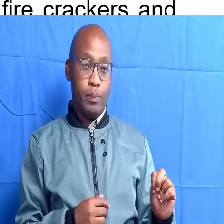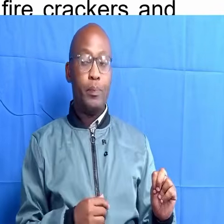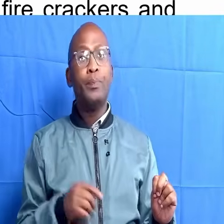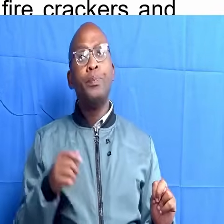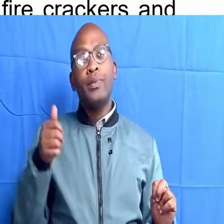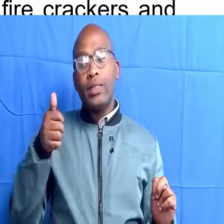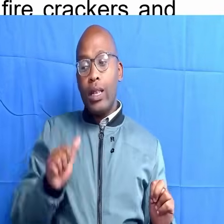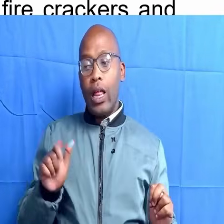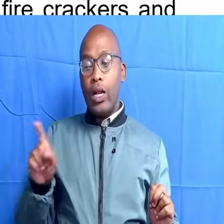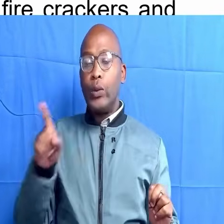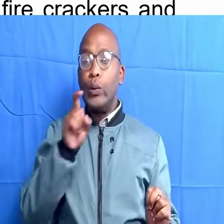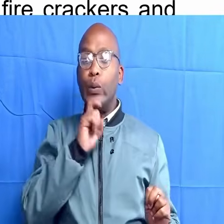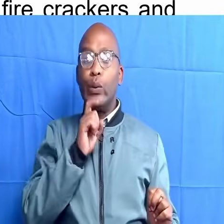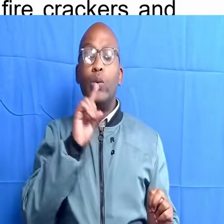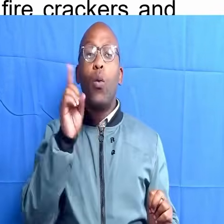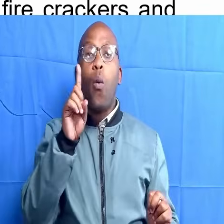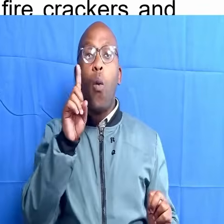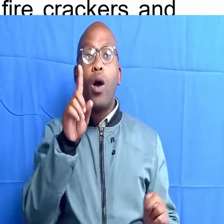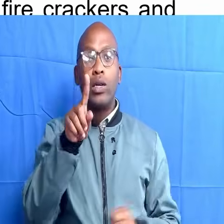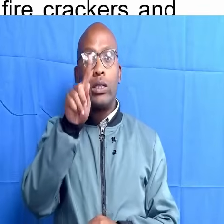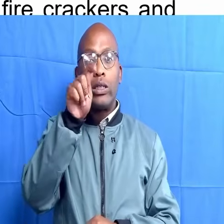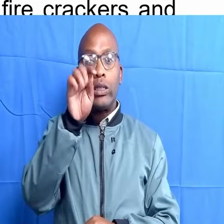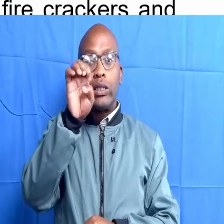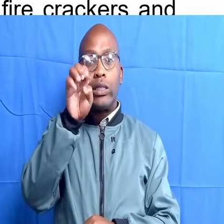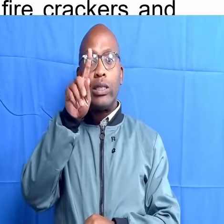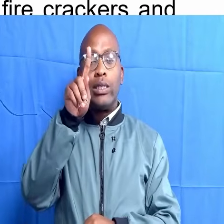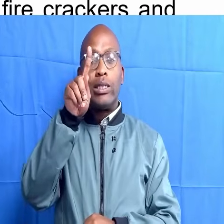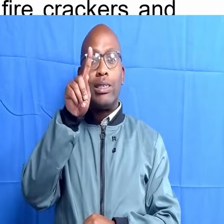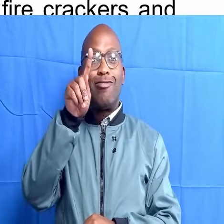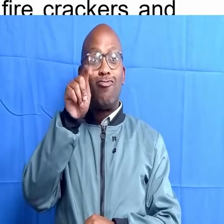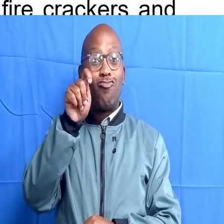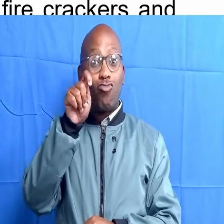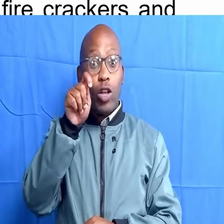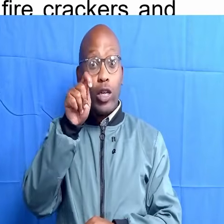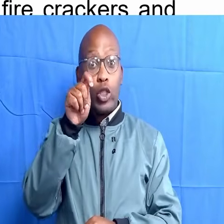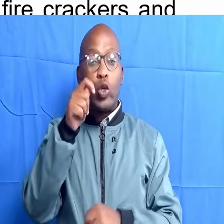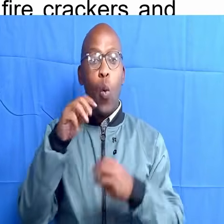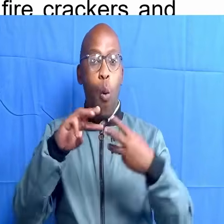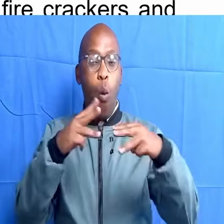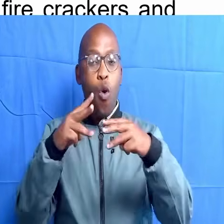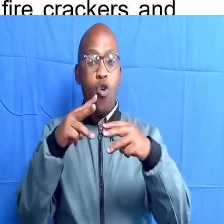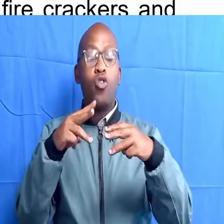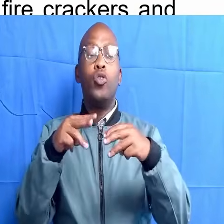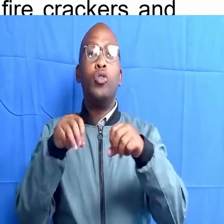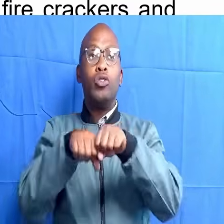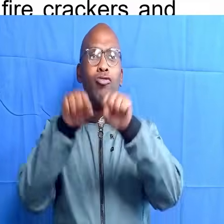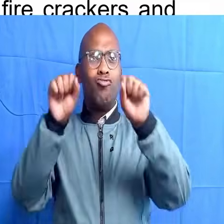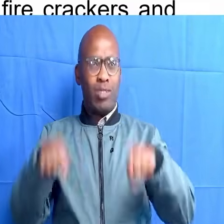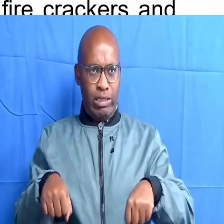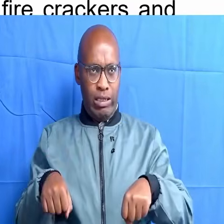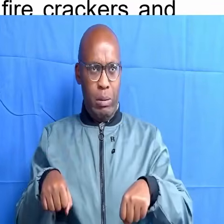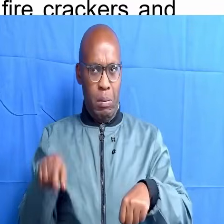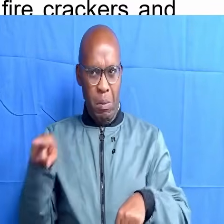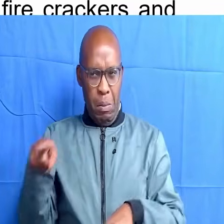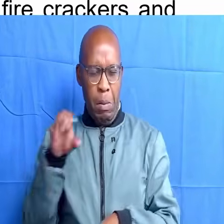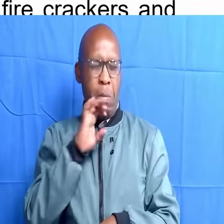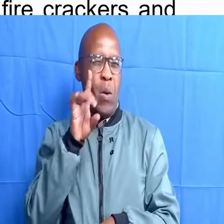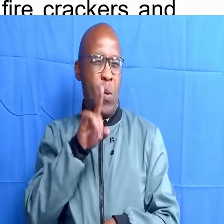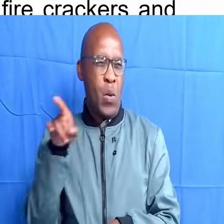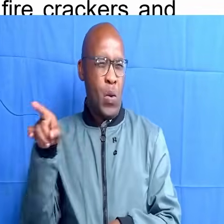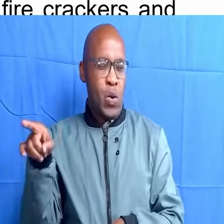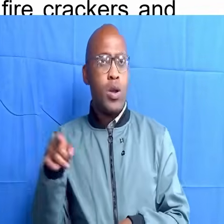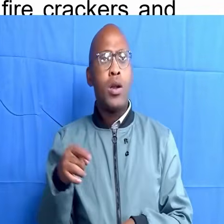during the religious festival, where there was the high number of